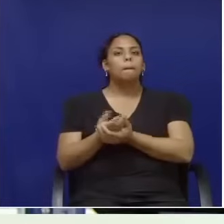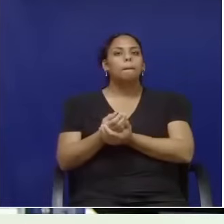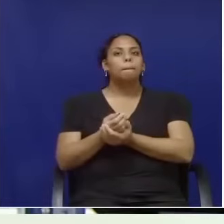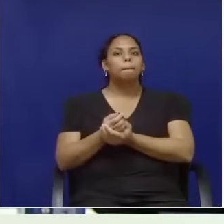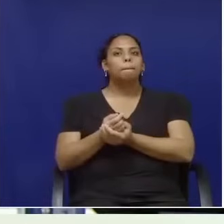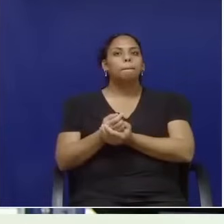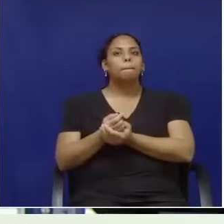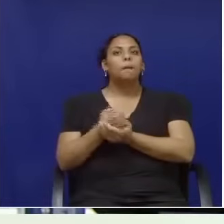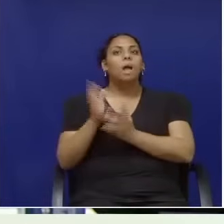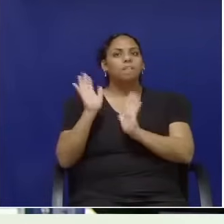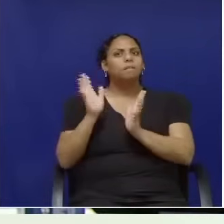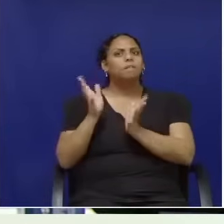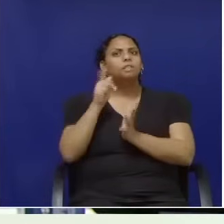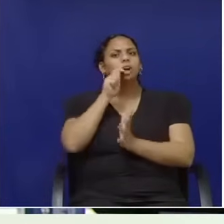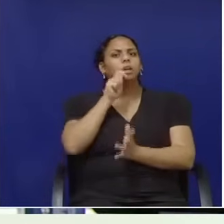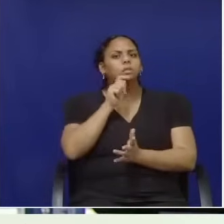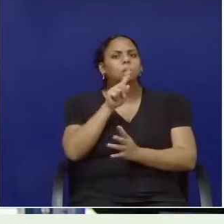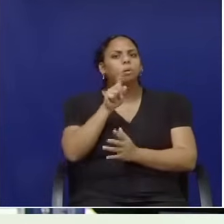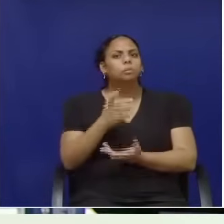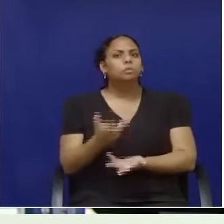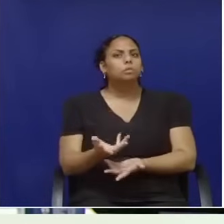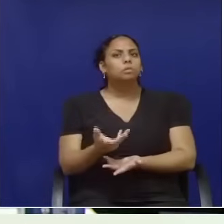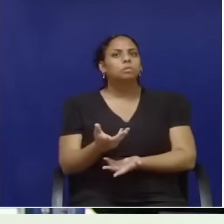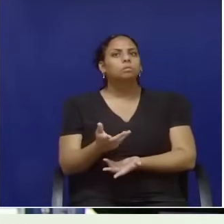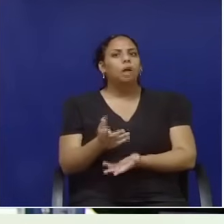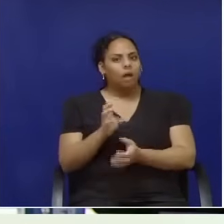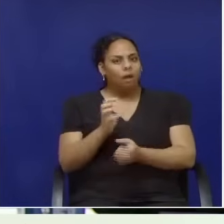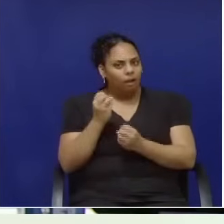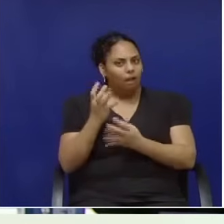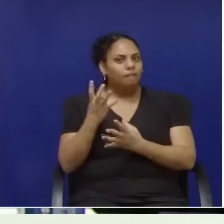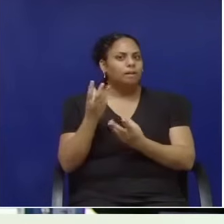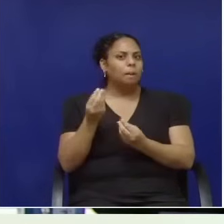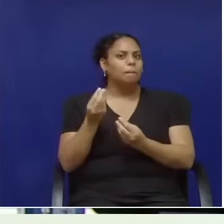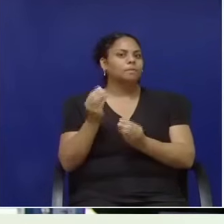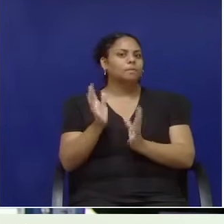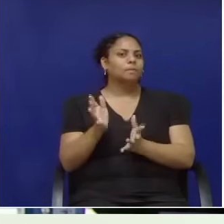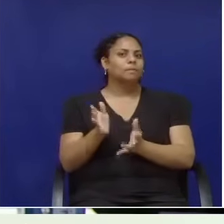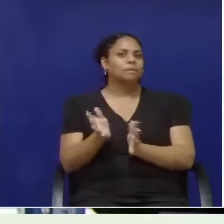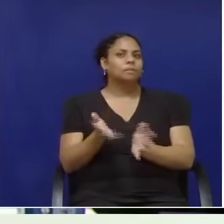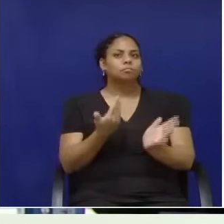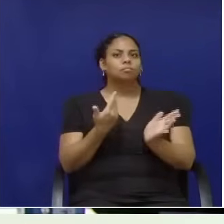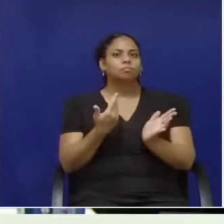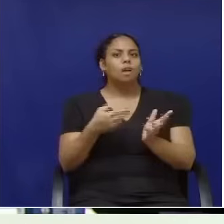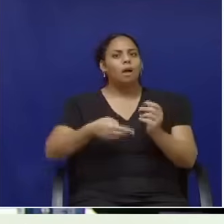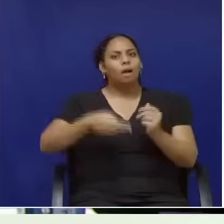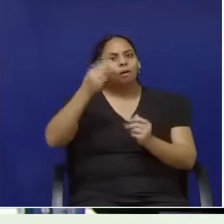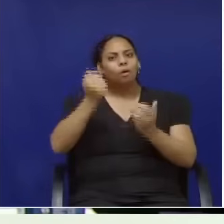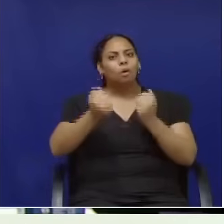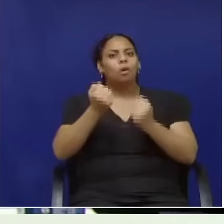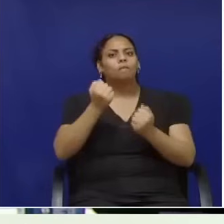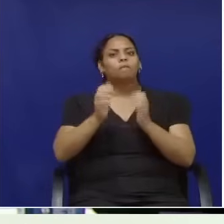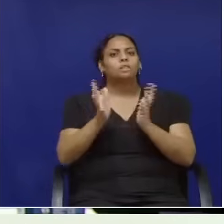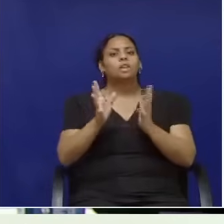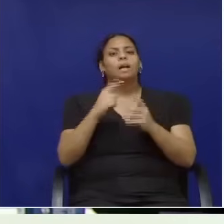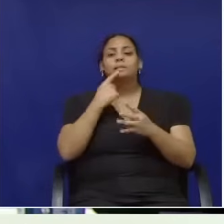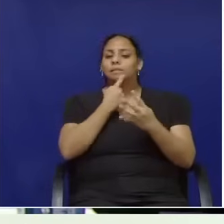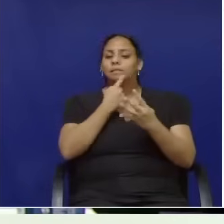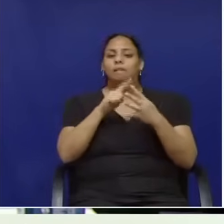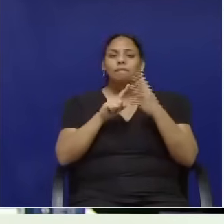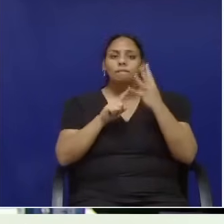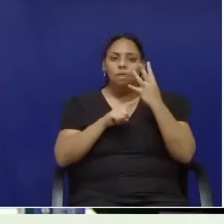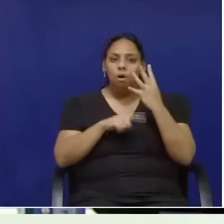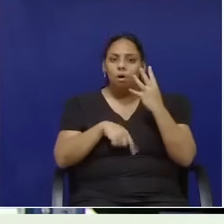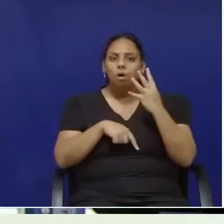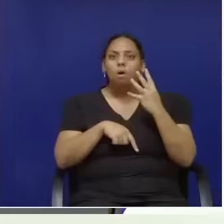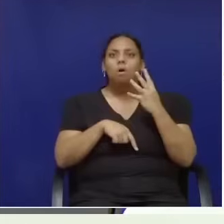But I've answered the question. I gave numbers per court. I said 4 in